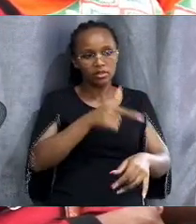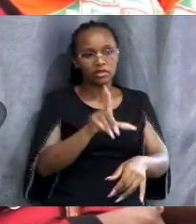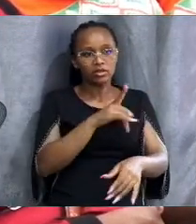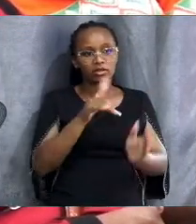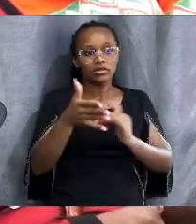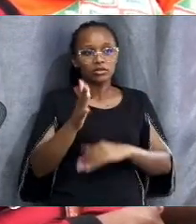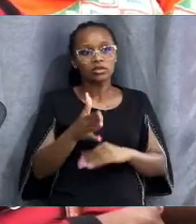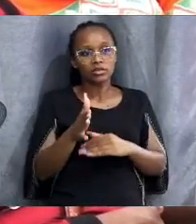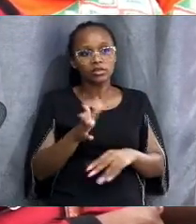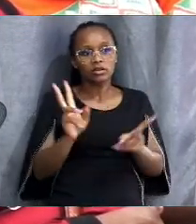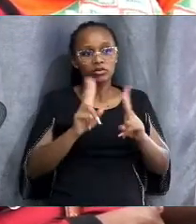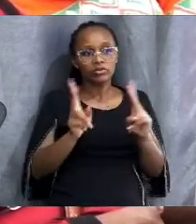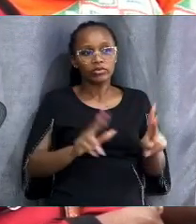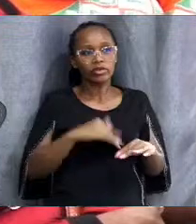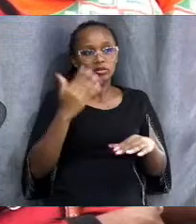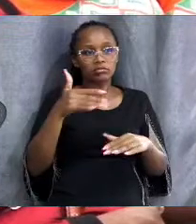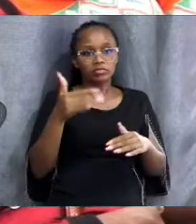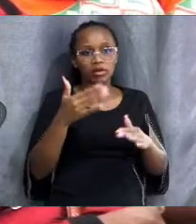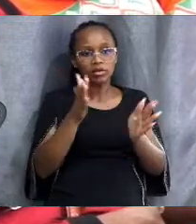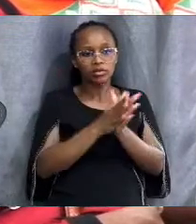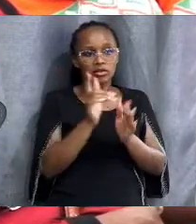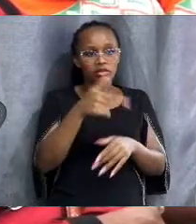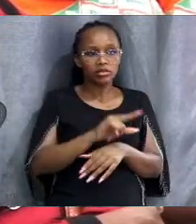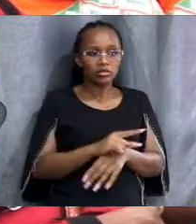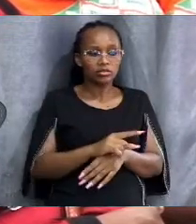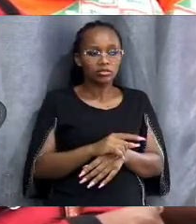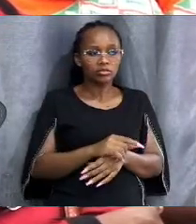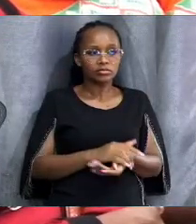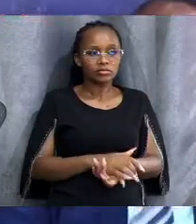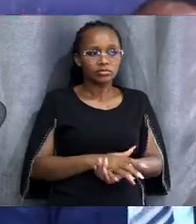God is very, very sufficient.